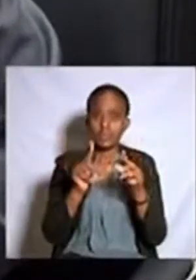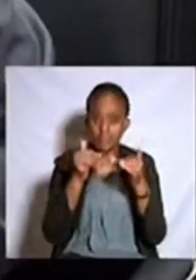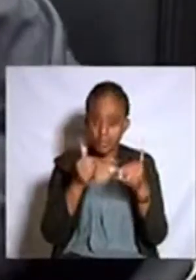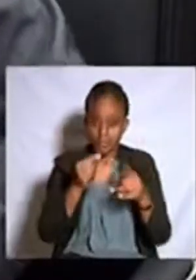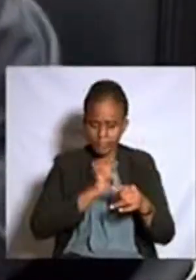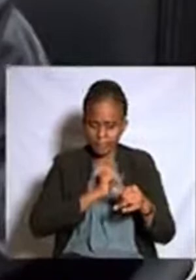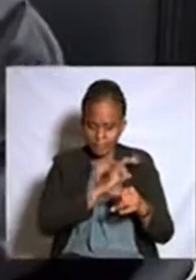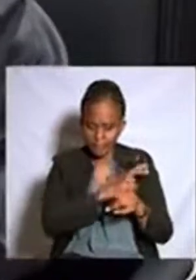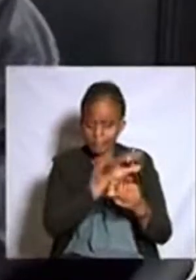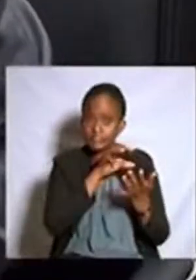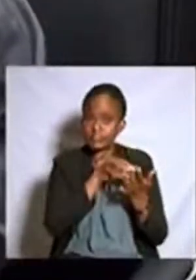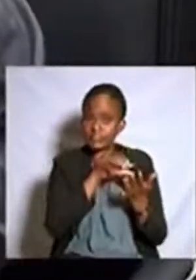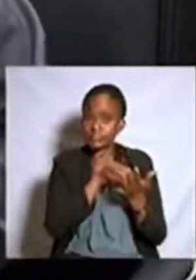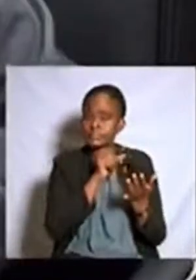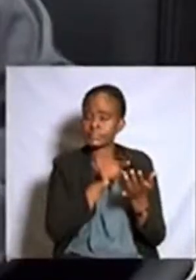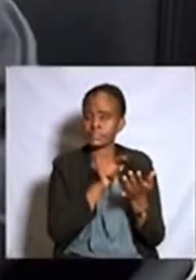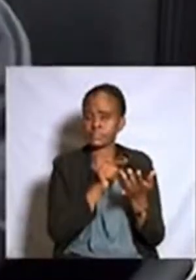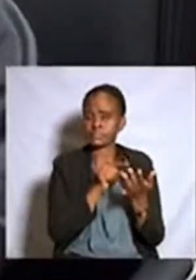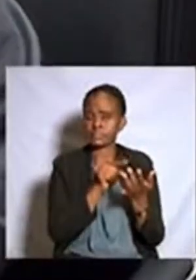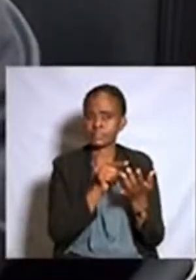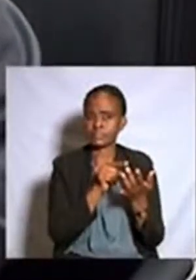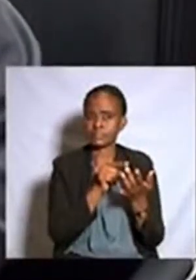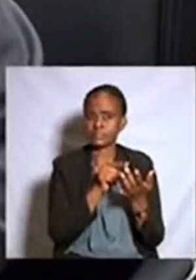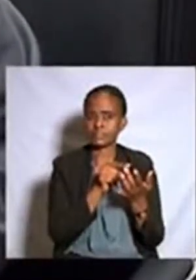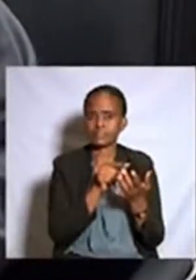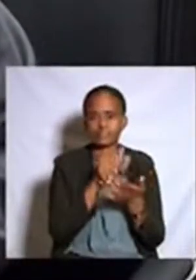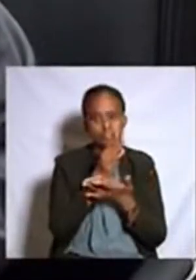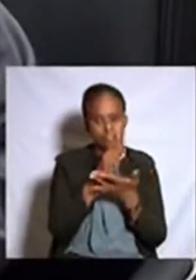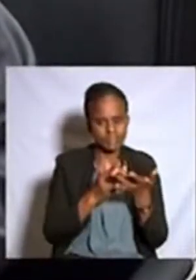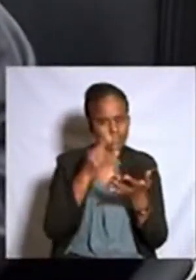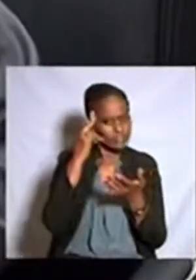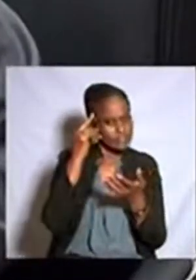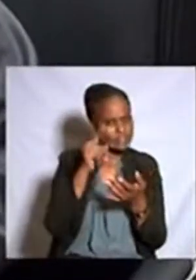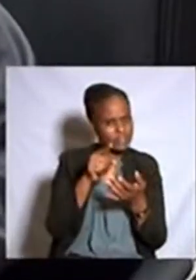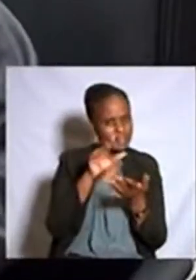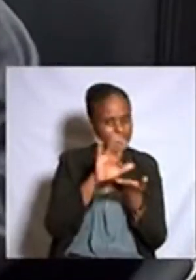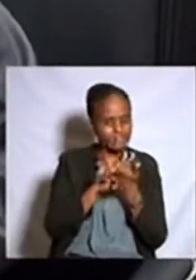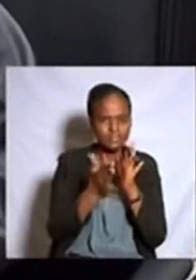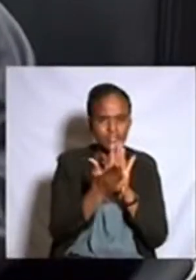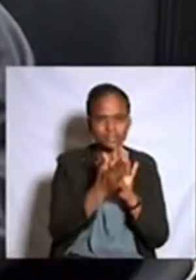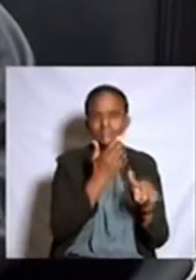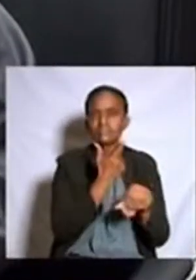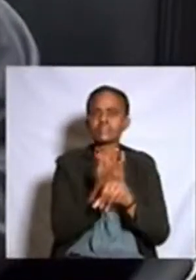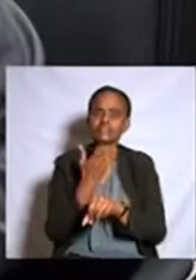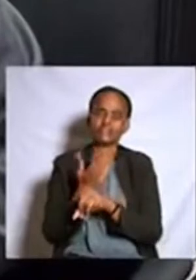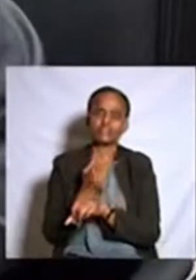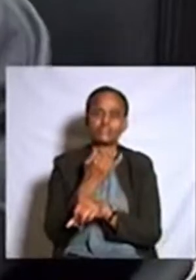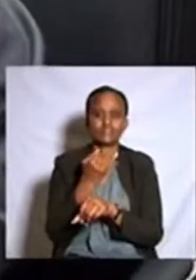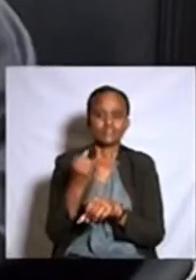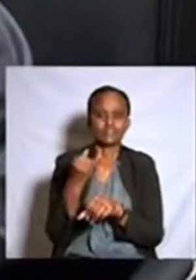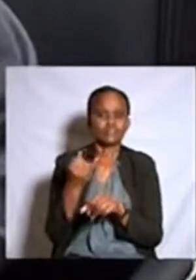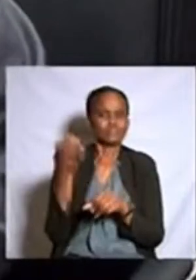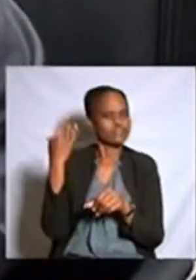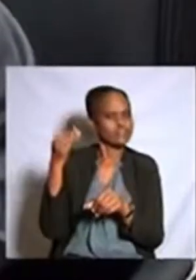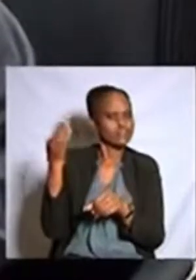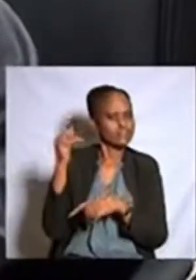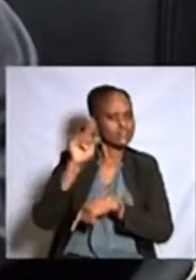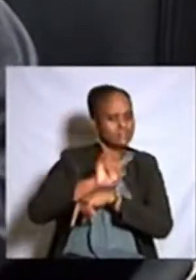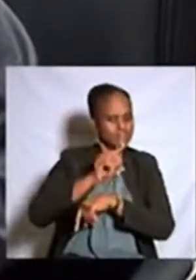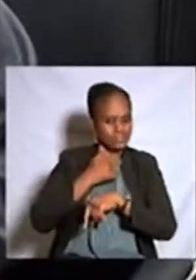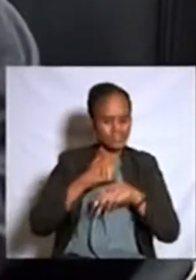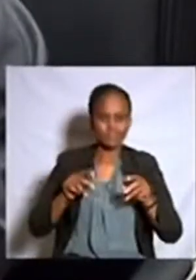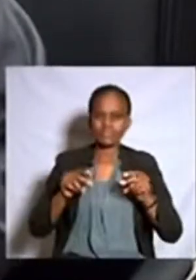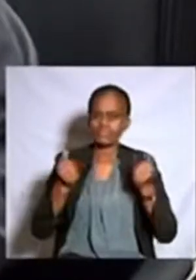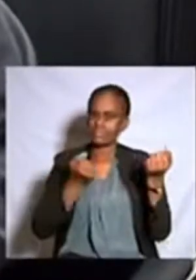staff matters, for some reason this becomes a very emotive issue. Not a few days ago we had personal to